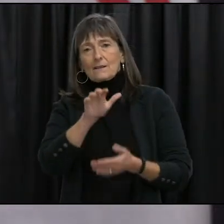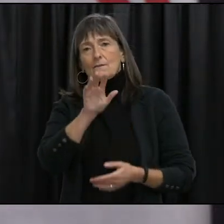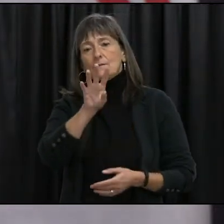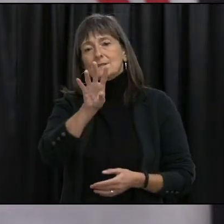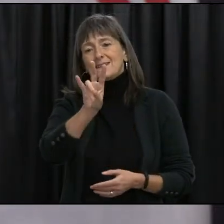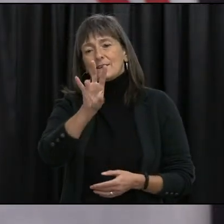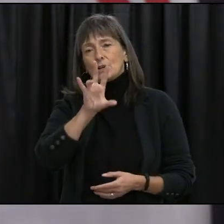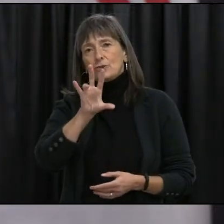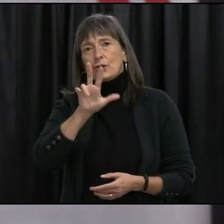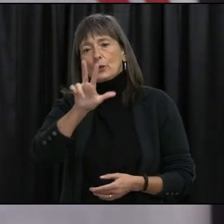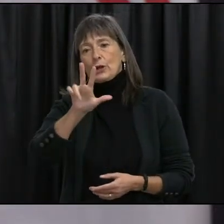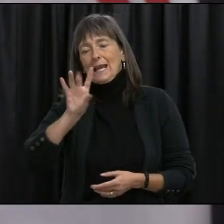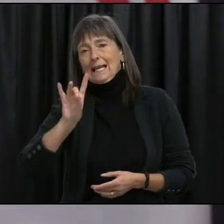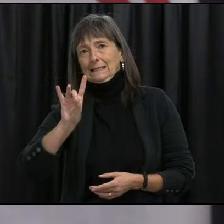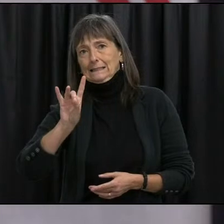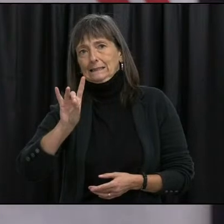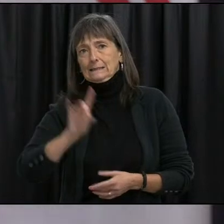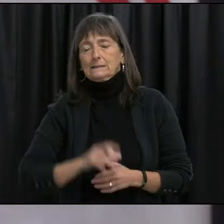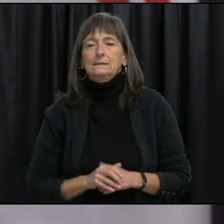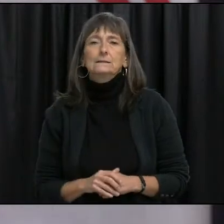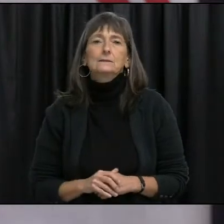44,738 people individually.